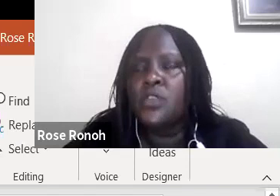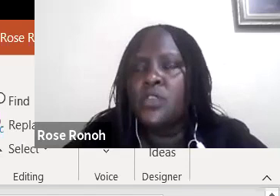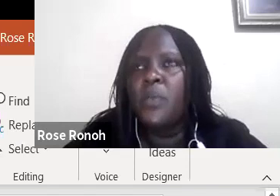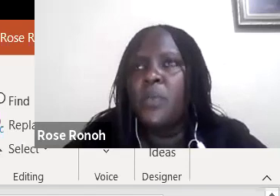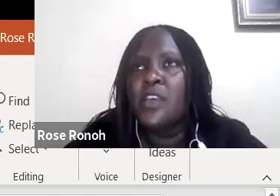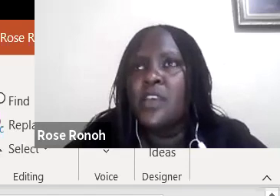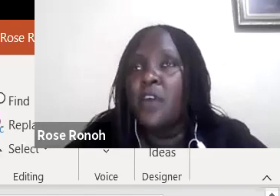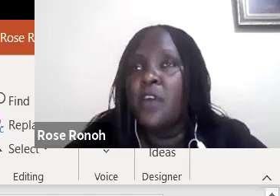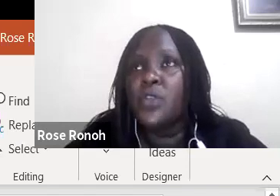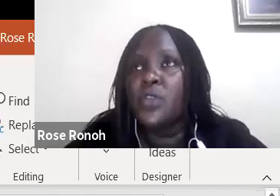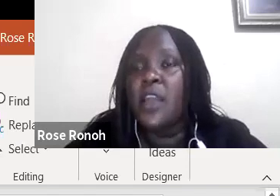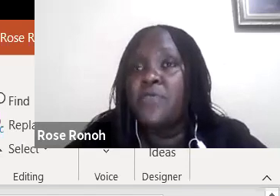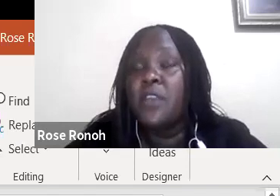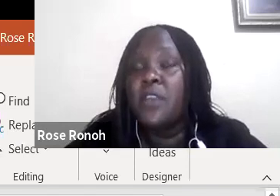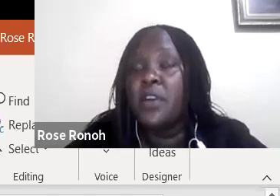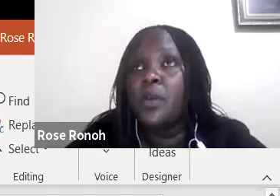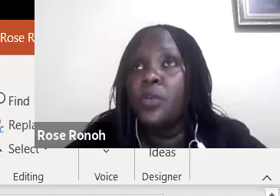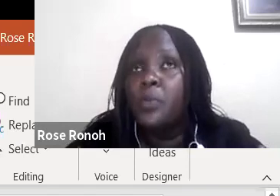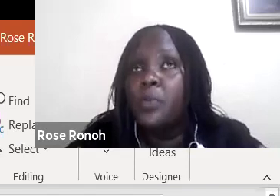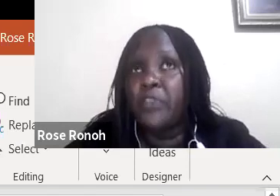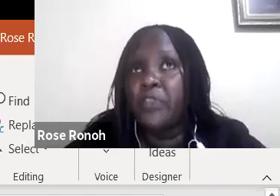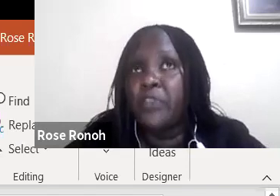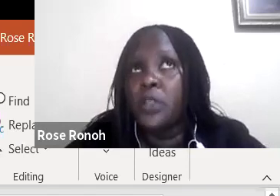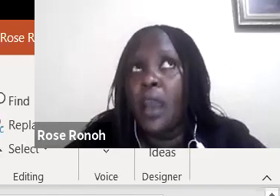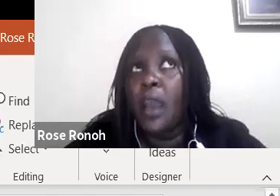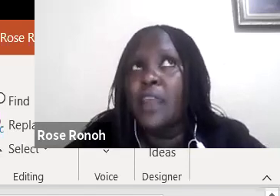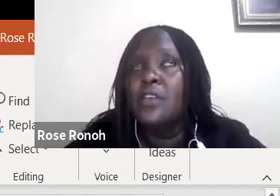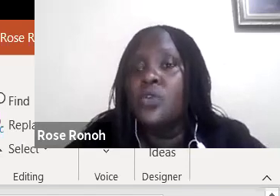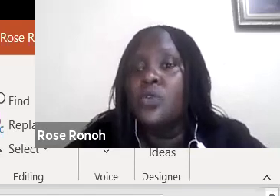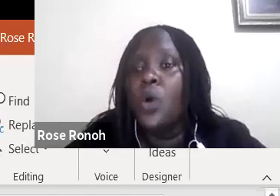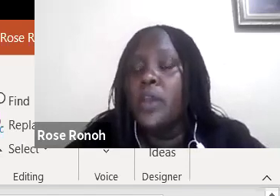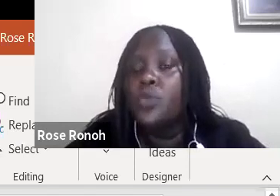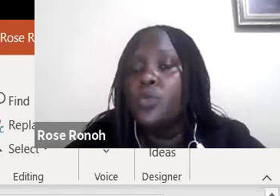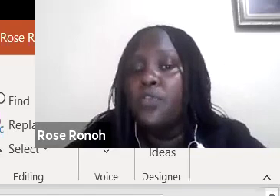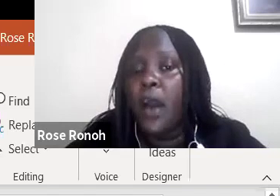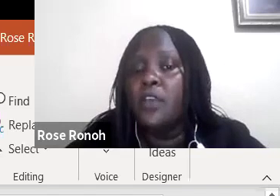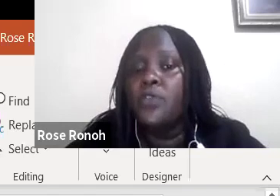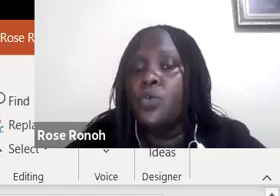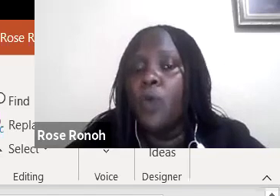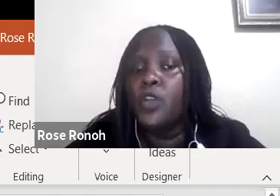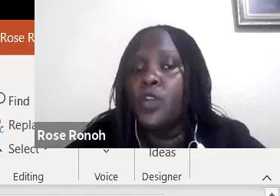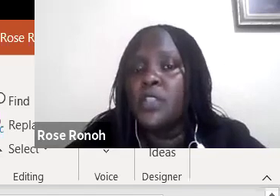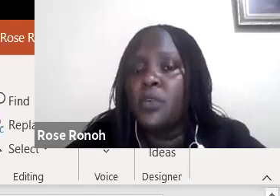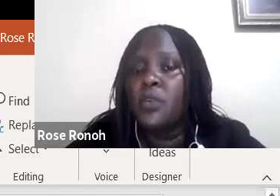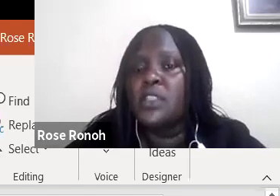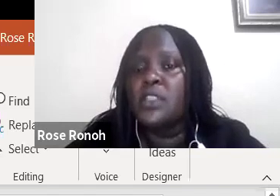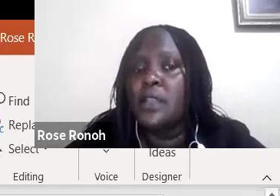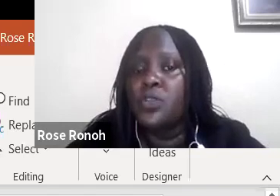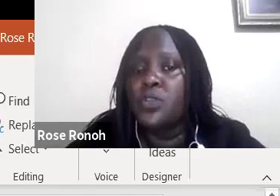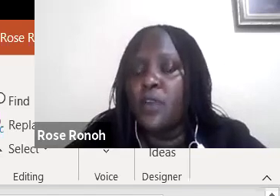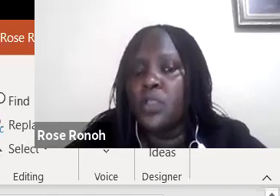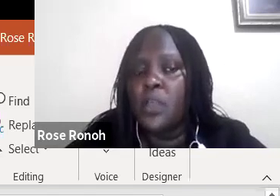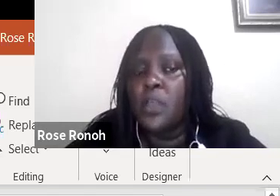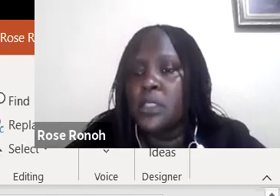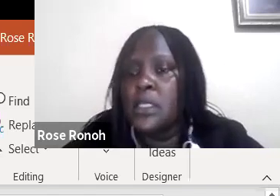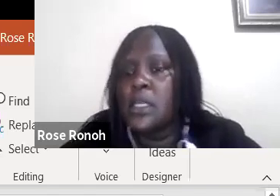seriously. So for me, I think you have chosen a very, very good profession, and I think you're going to go far if you adopt some of those skills